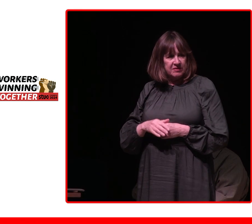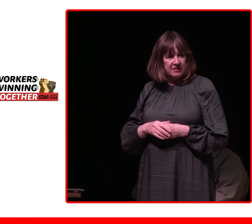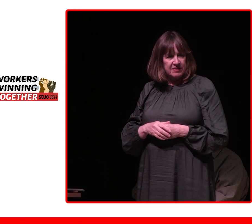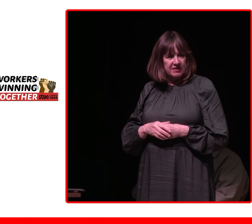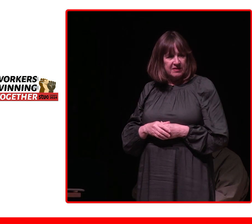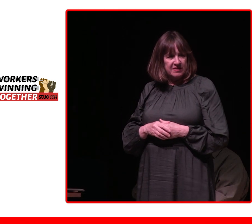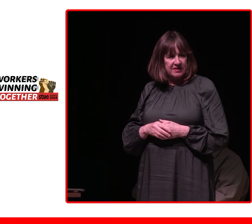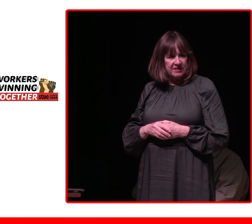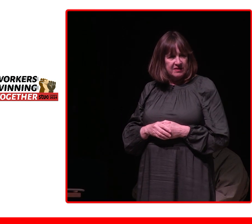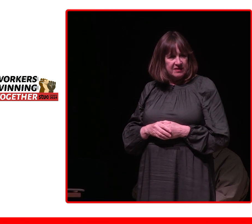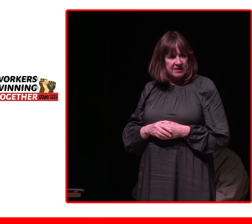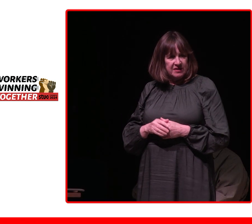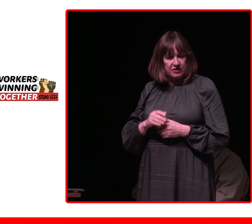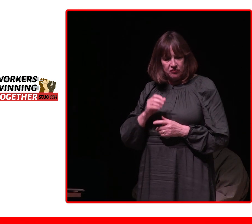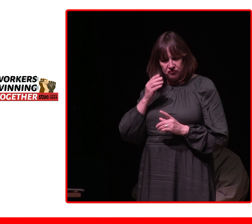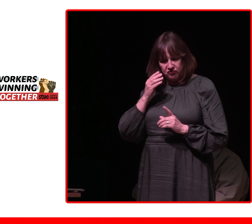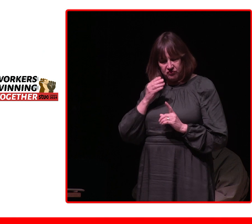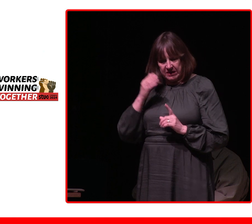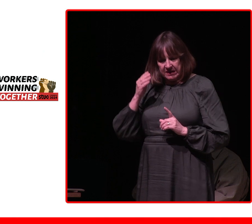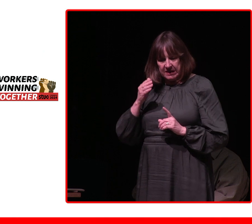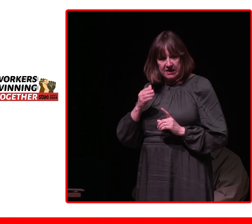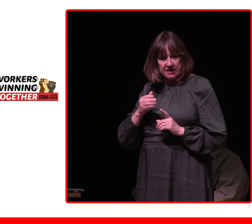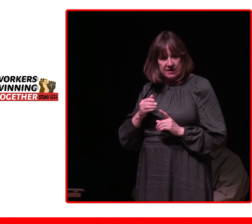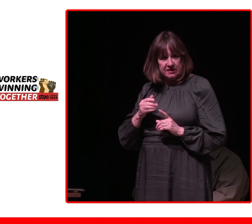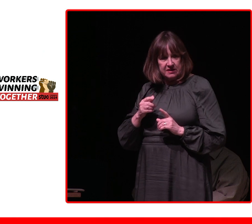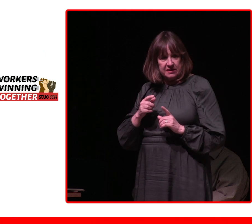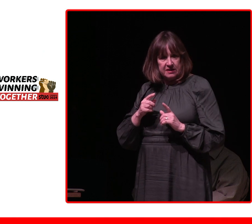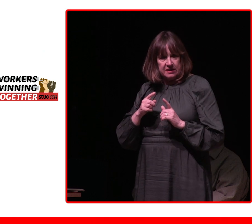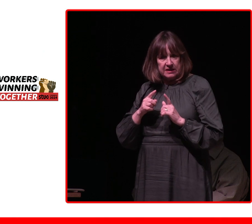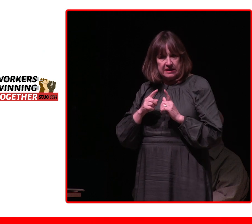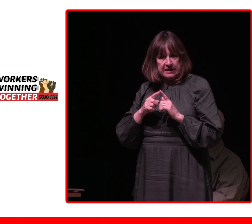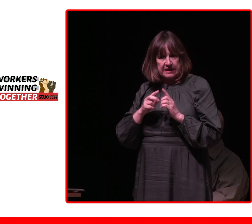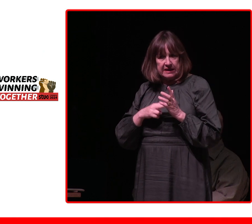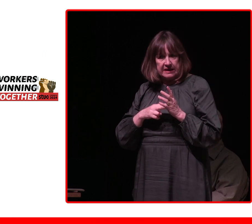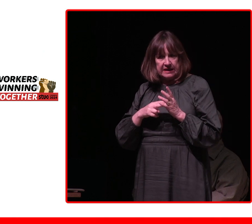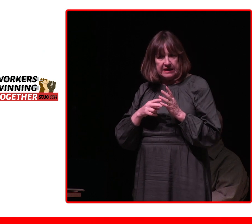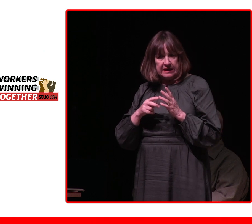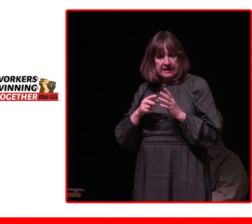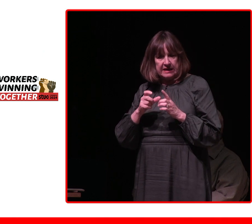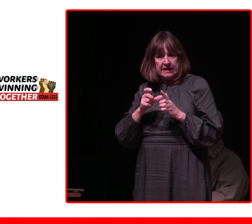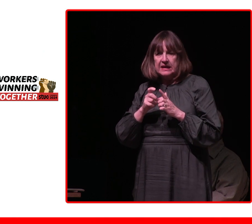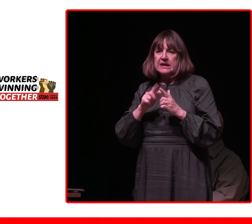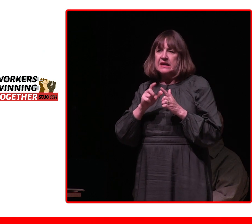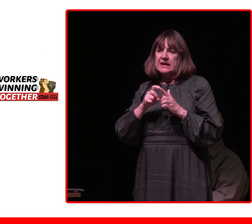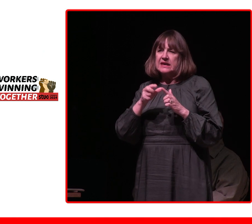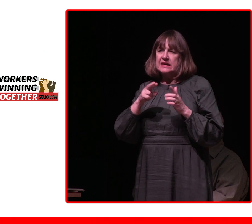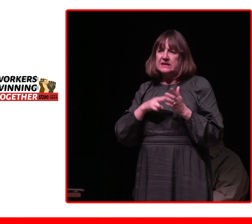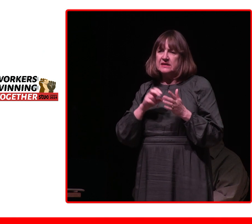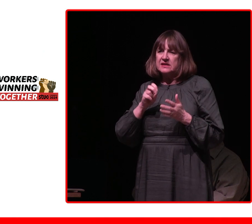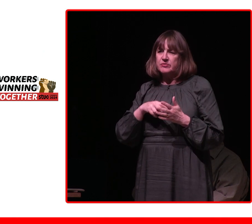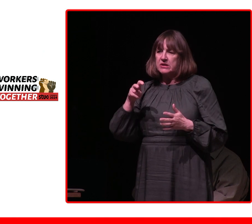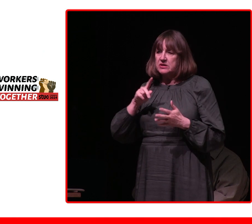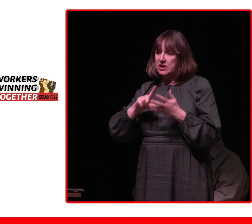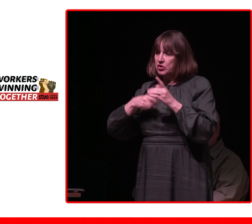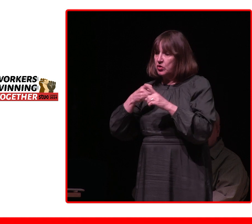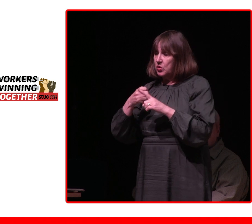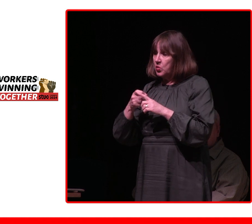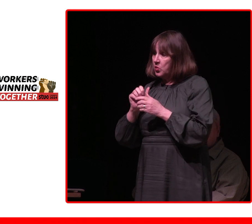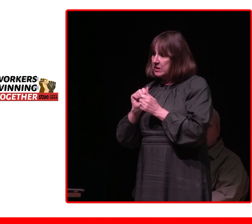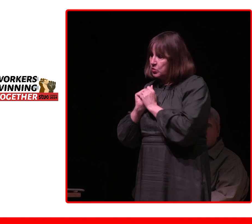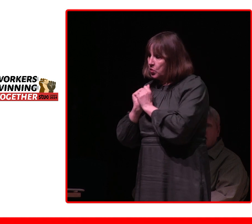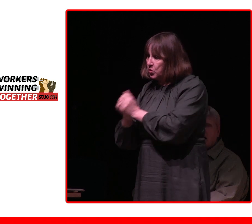water, but then I realised it was Eden Springs. And Eden Springs is UK is entirely